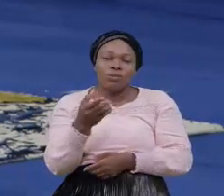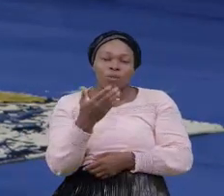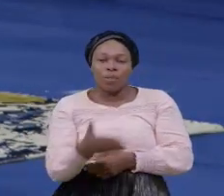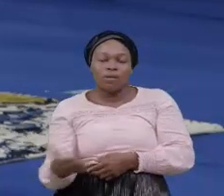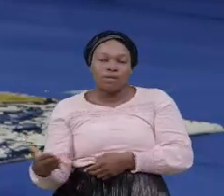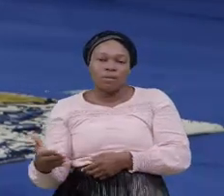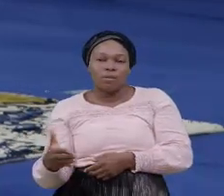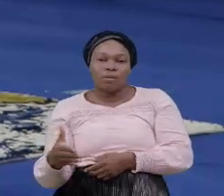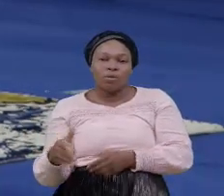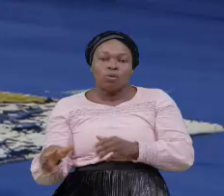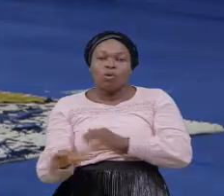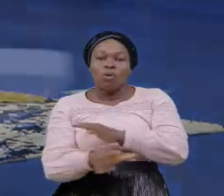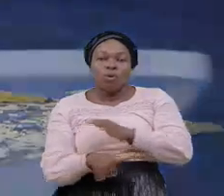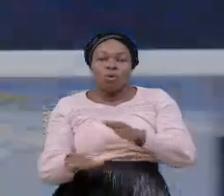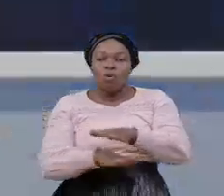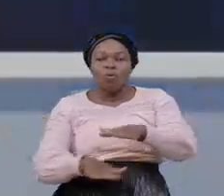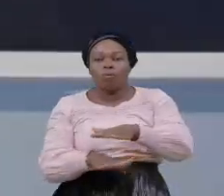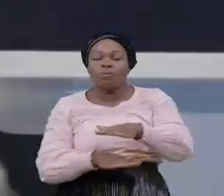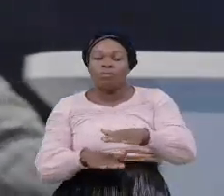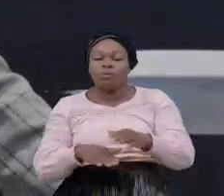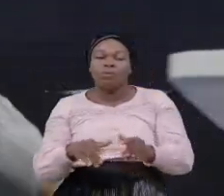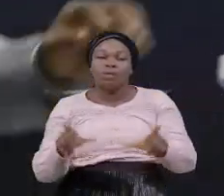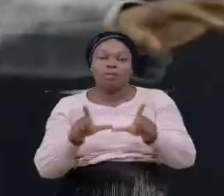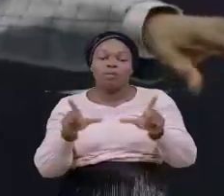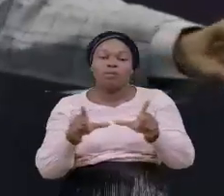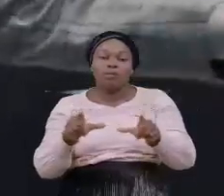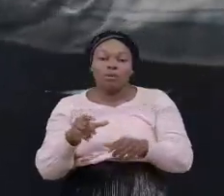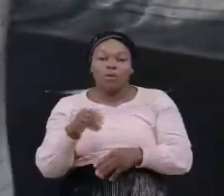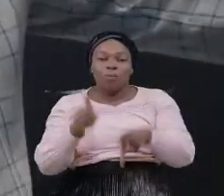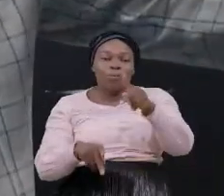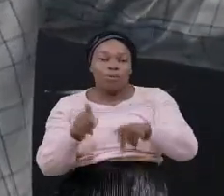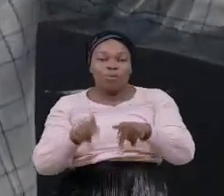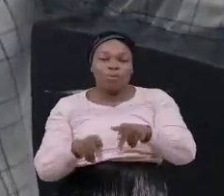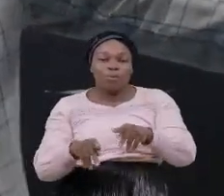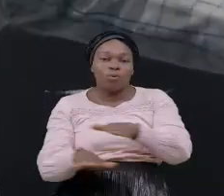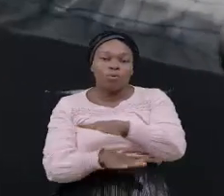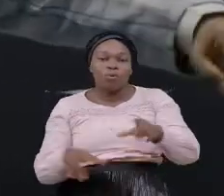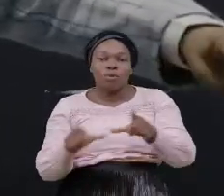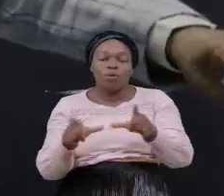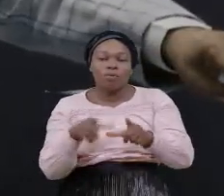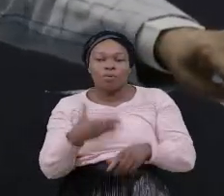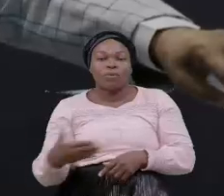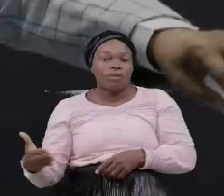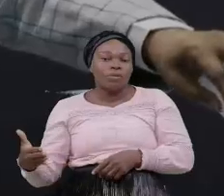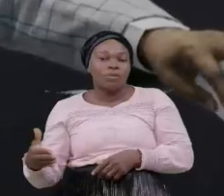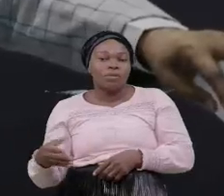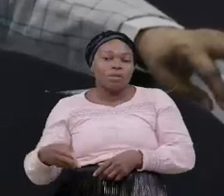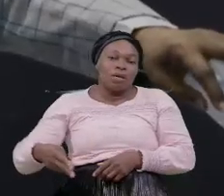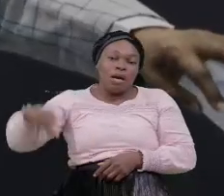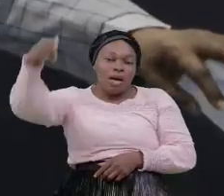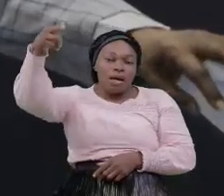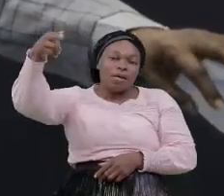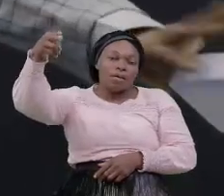And people who are grounded, they do grounded things. But the high God of